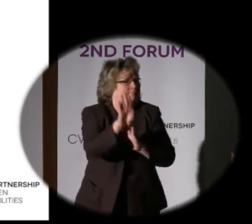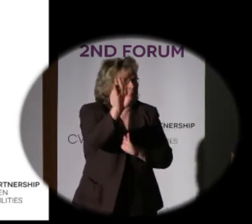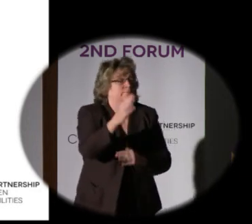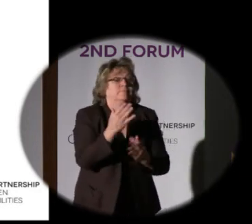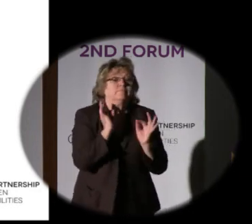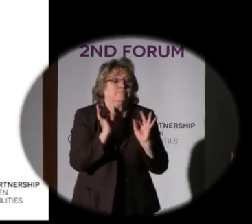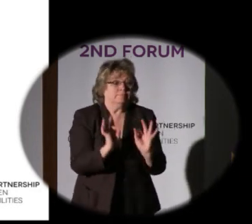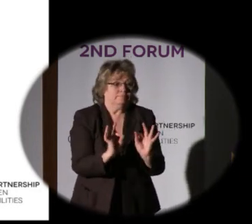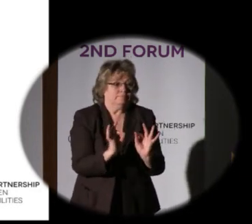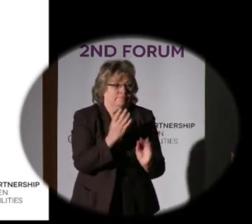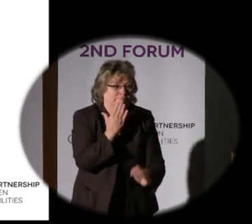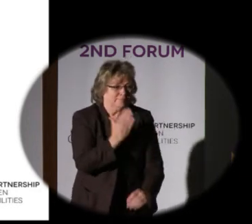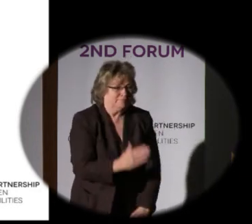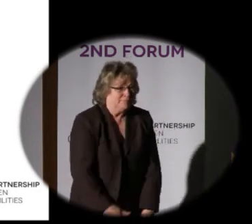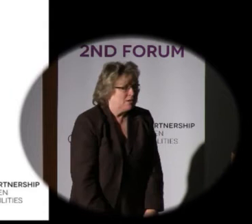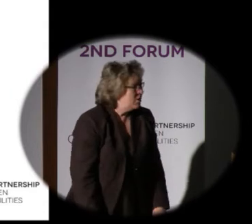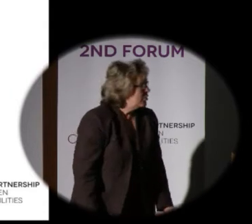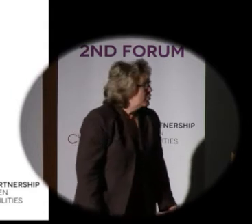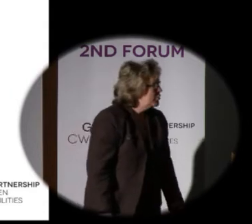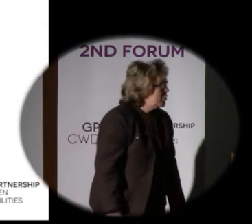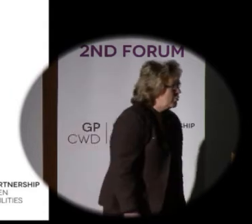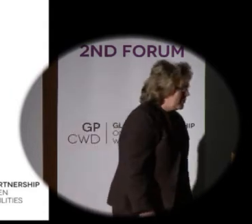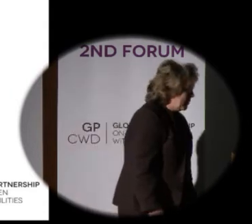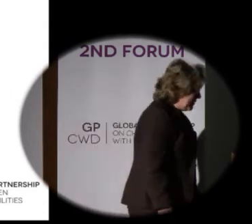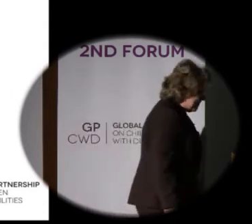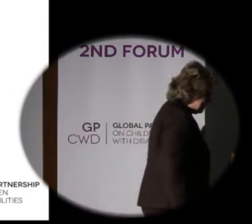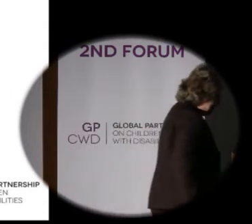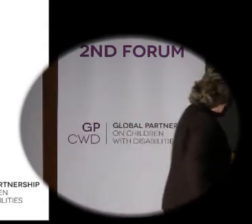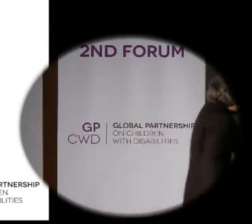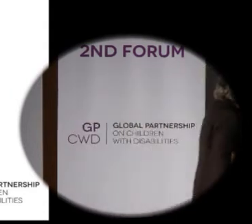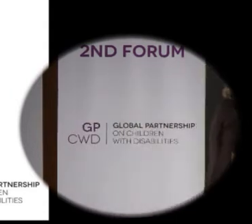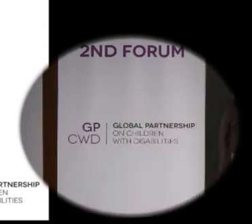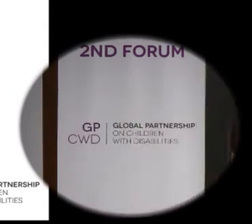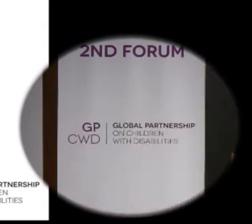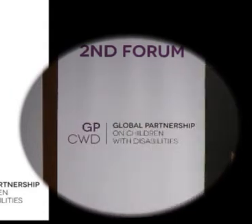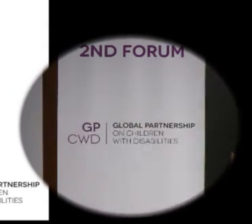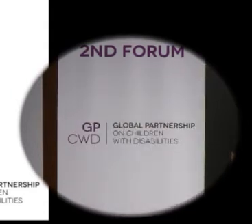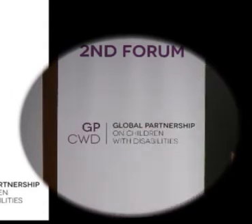Thank you. A remarkable list of accomplishments in 1 year.